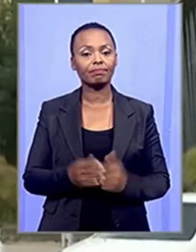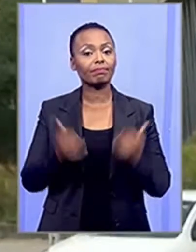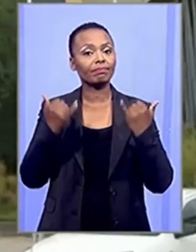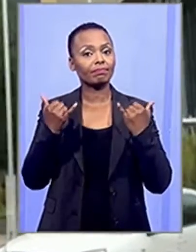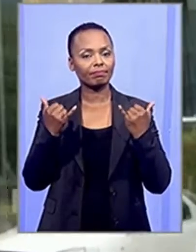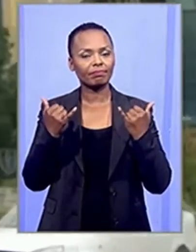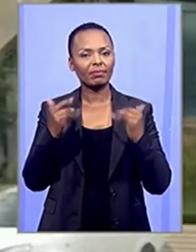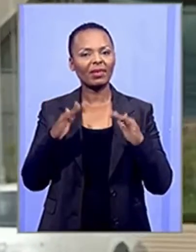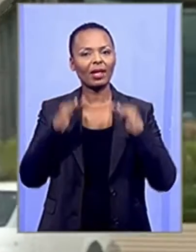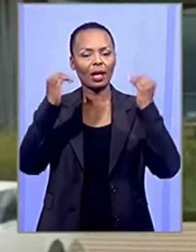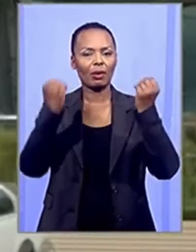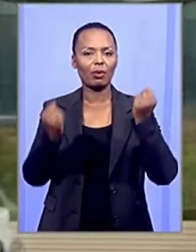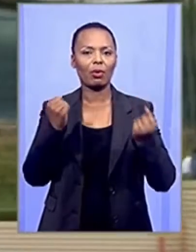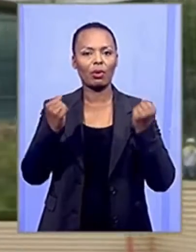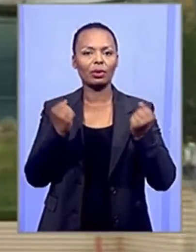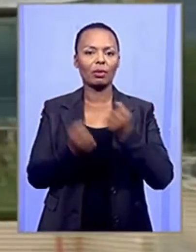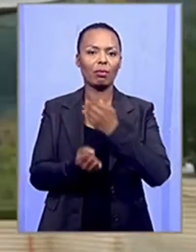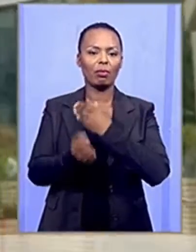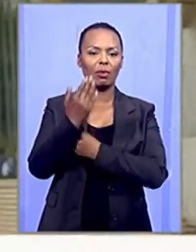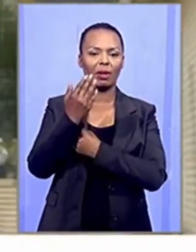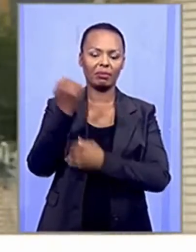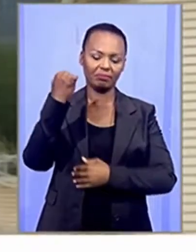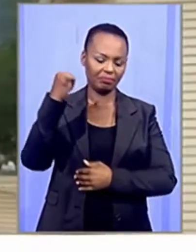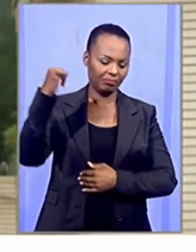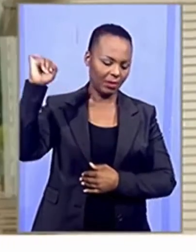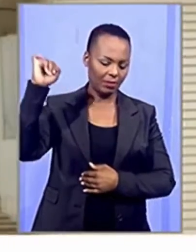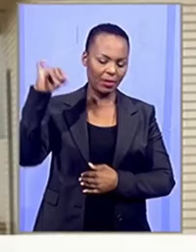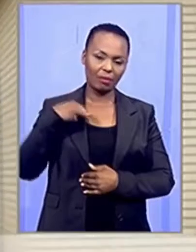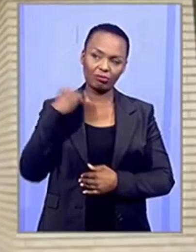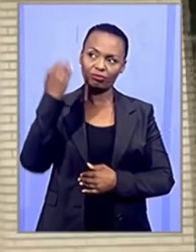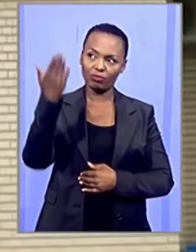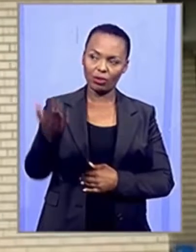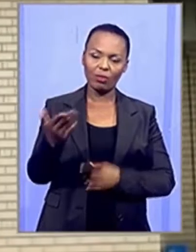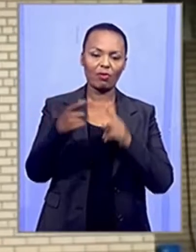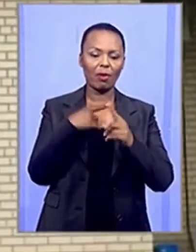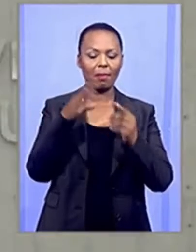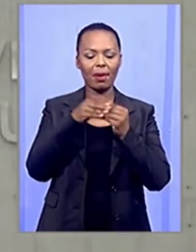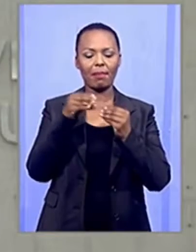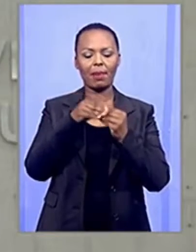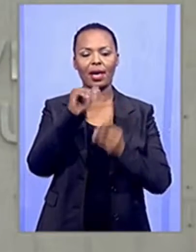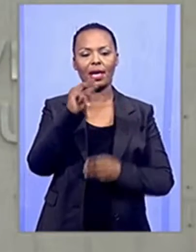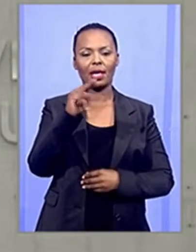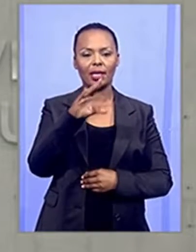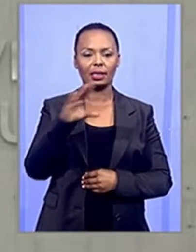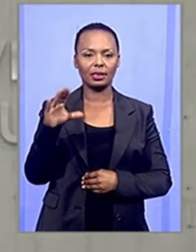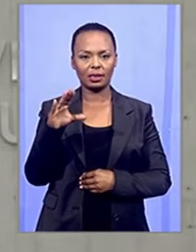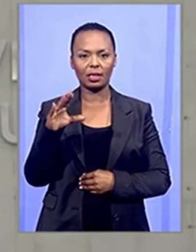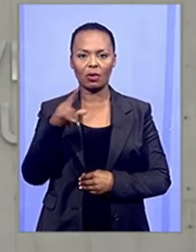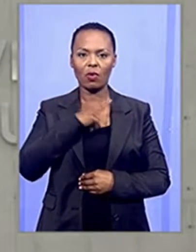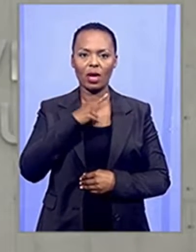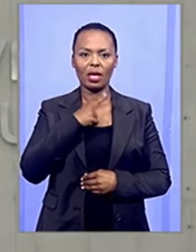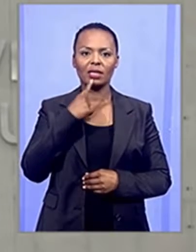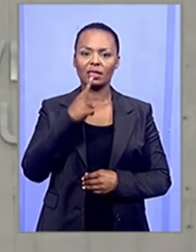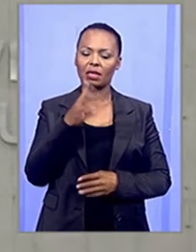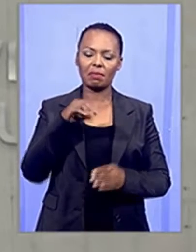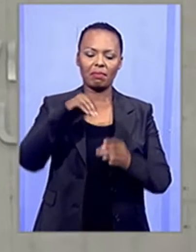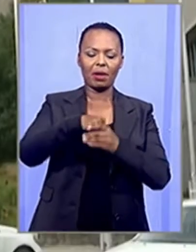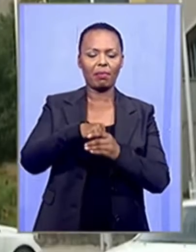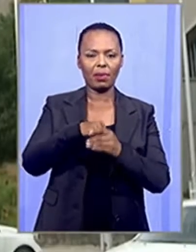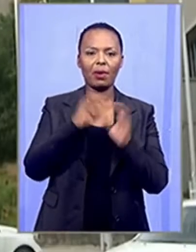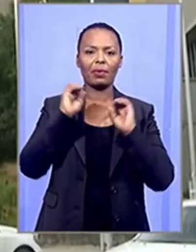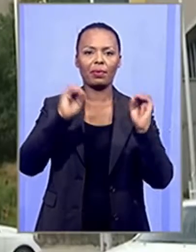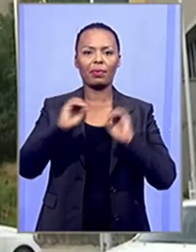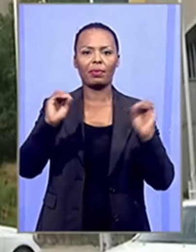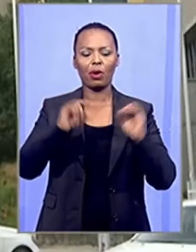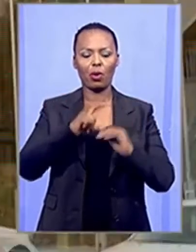Kgotla-tshekelokgolo ya Mpumalanga e kgapetse thoko kopo la ka bonako go tswa kwa malokong a ANC a sa akarediwang go tsaya karolo kwa khonferenseng ya go tlhopa